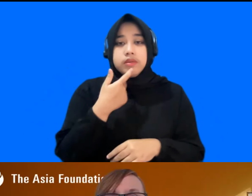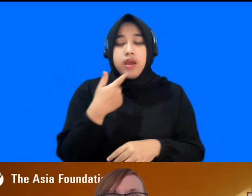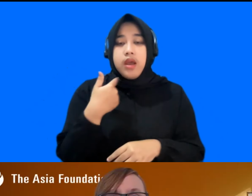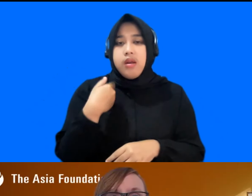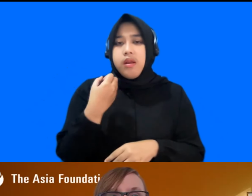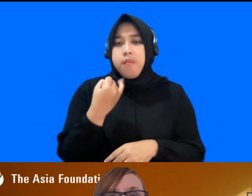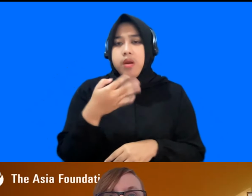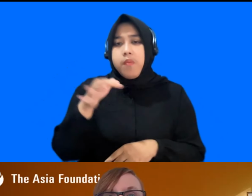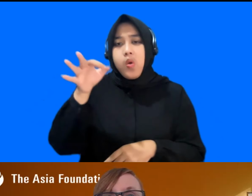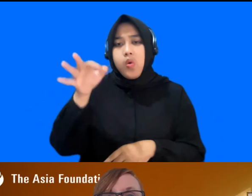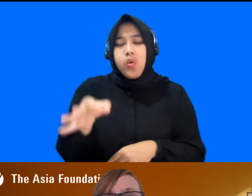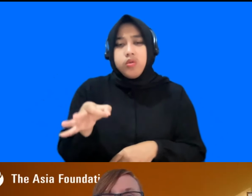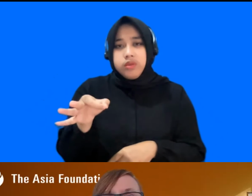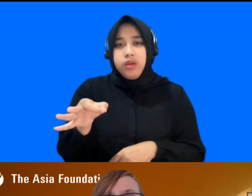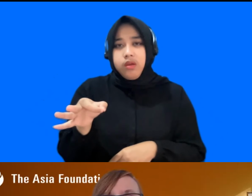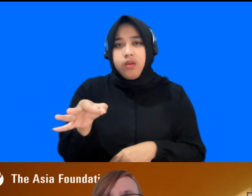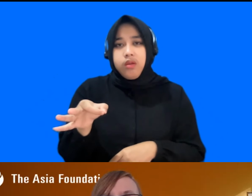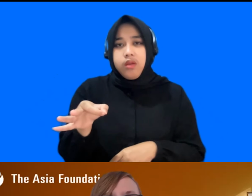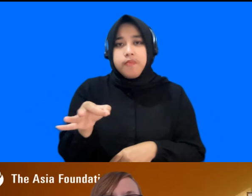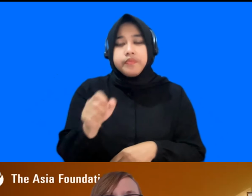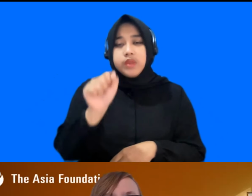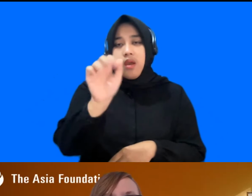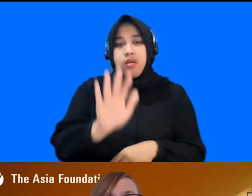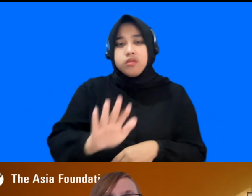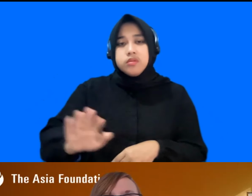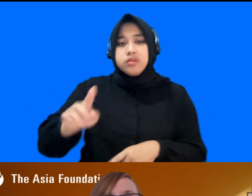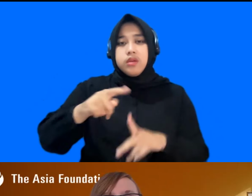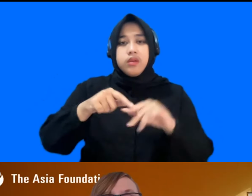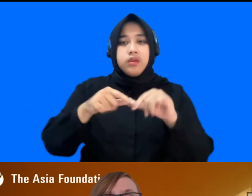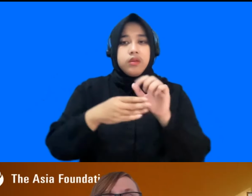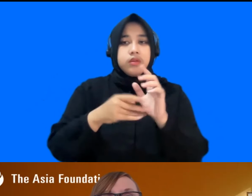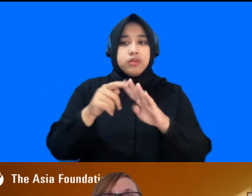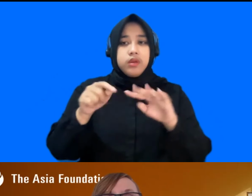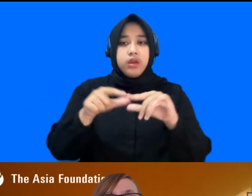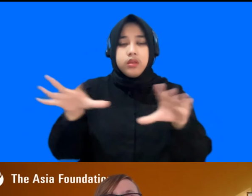with Smart City. So maybe you can quickly answer that and we can close. Yeah.